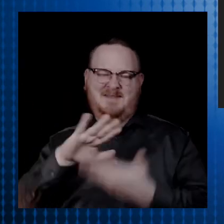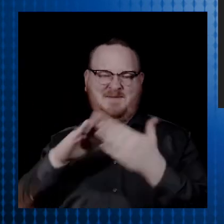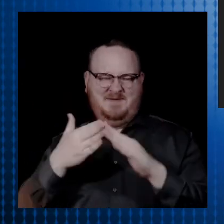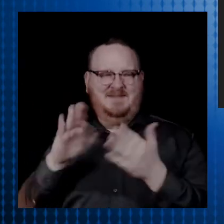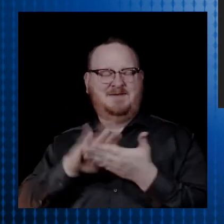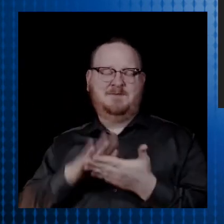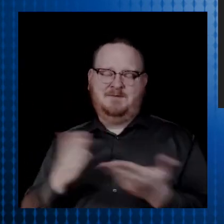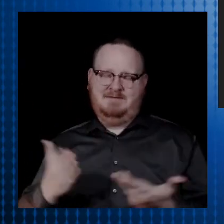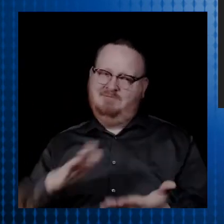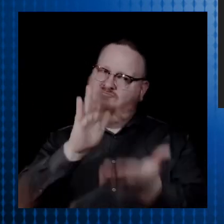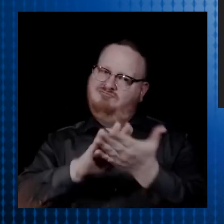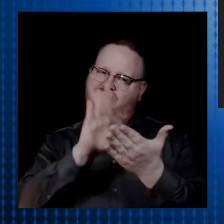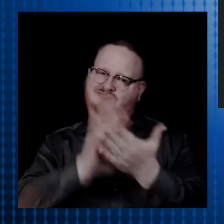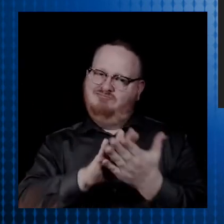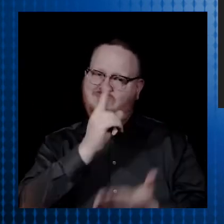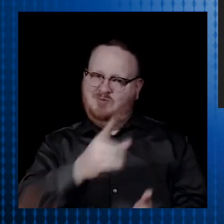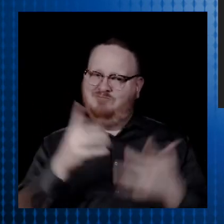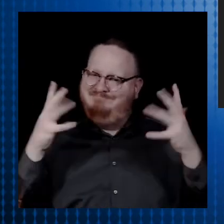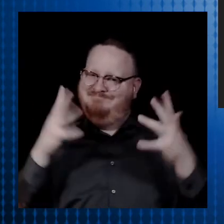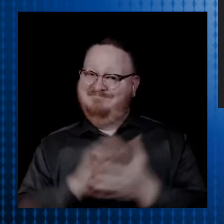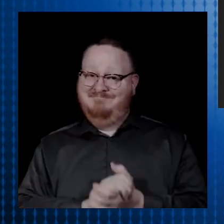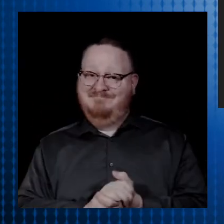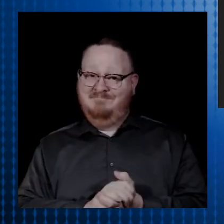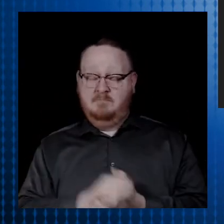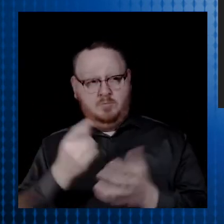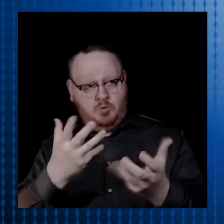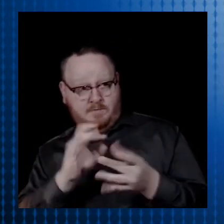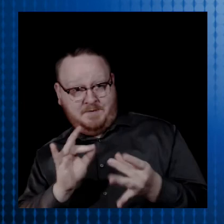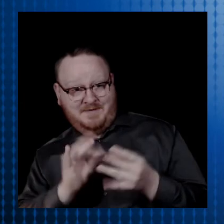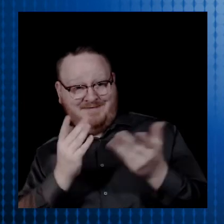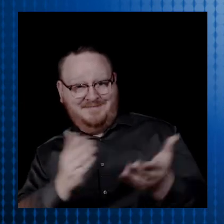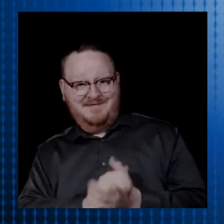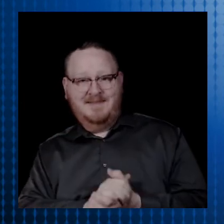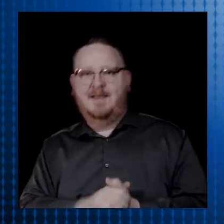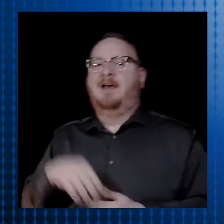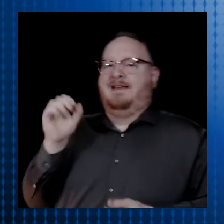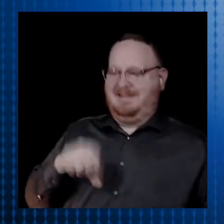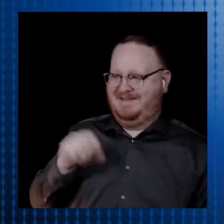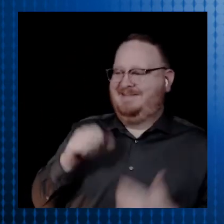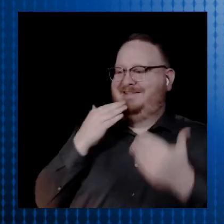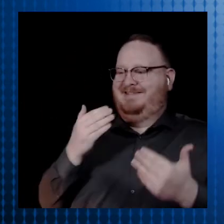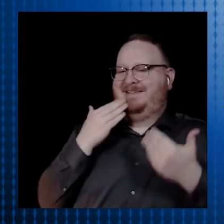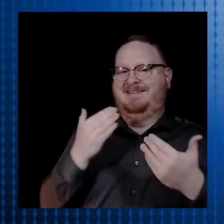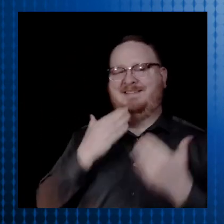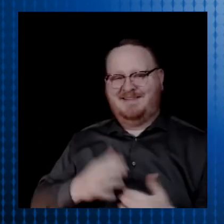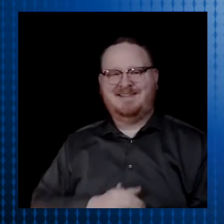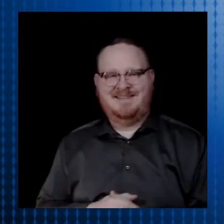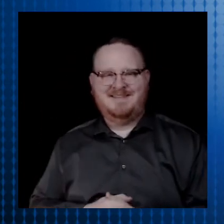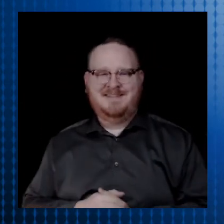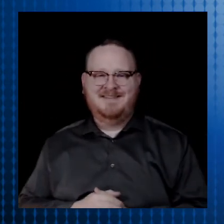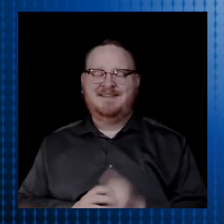you, Lisa. Would you like to have comments? Yes, thank you so much, Daryl.